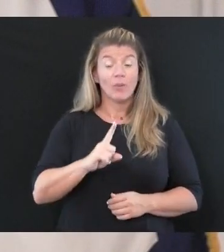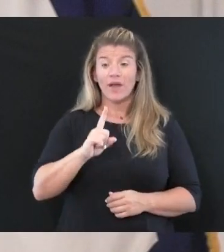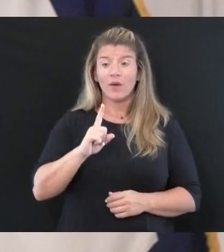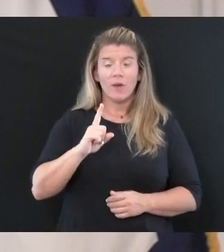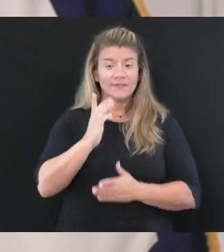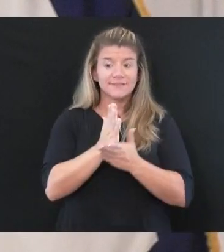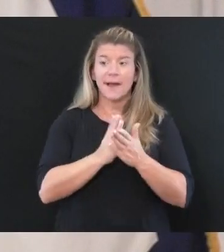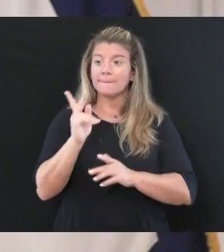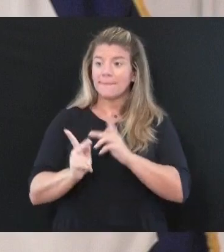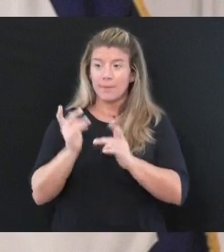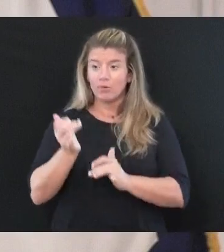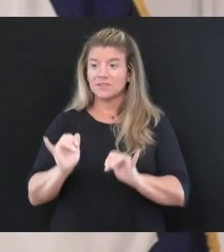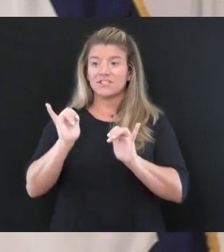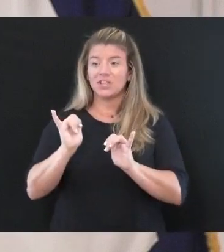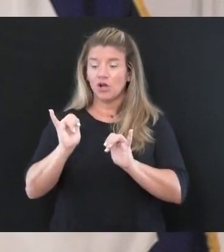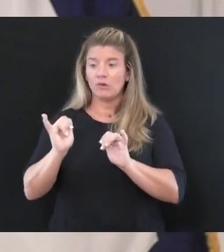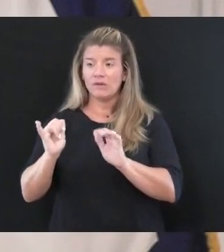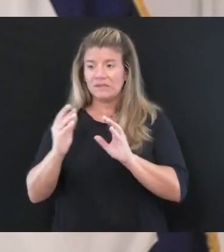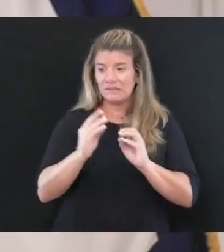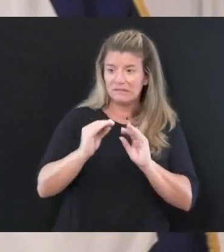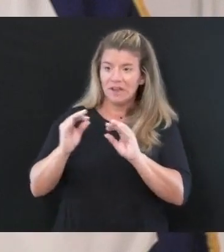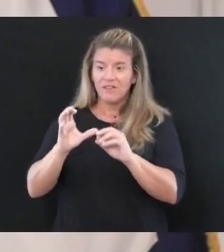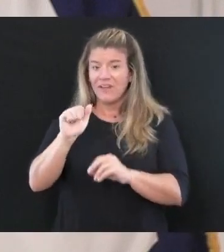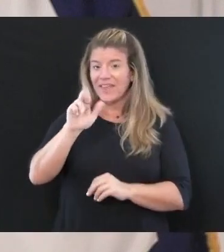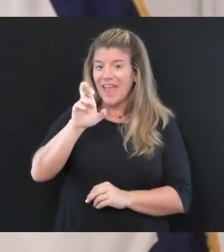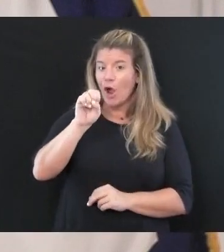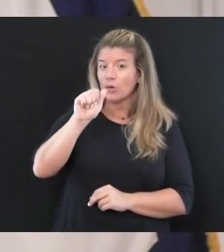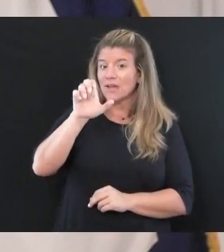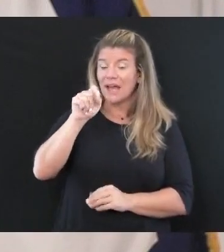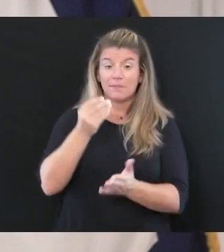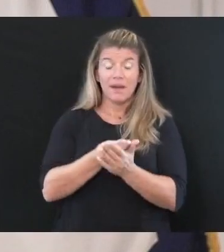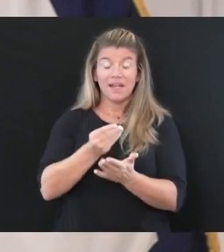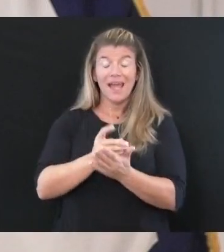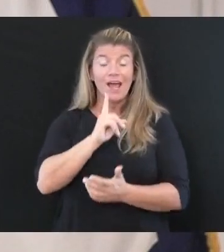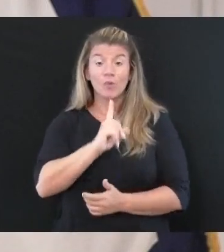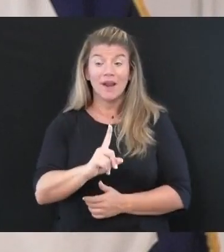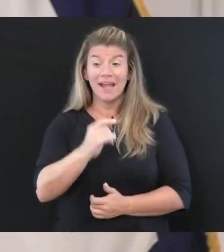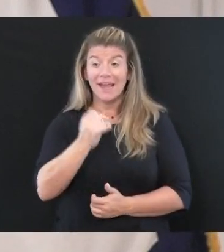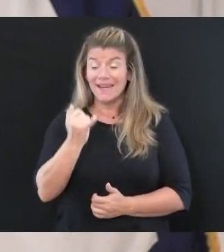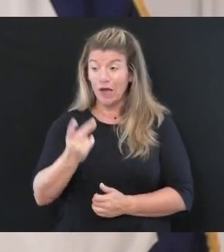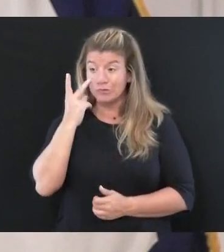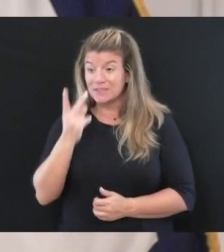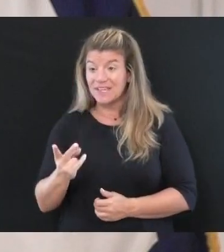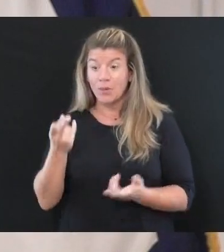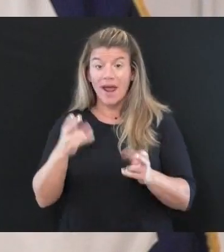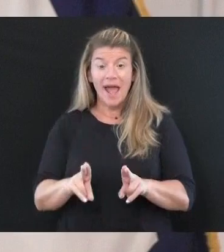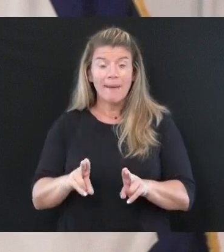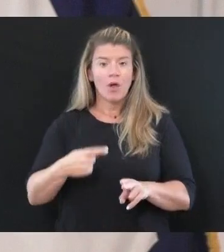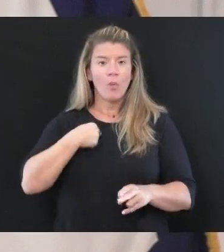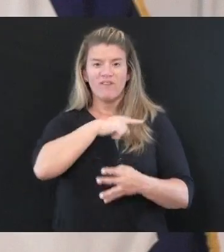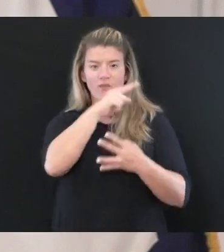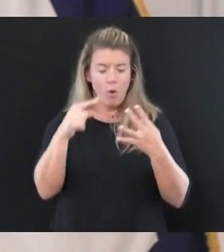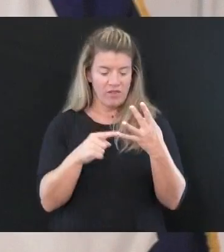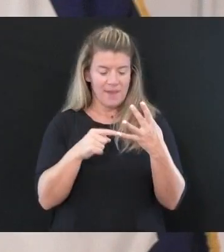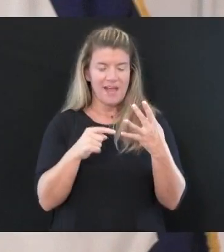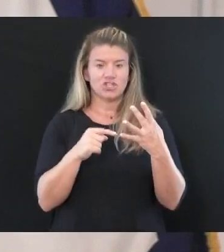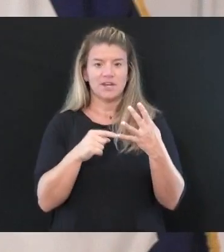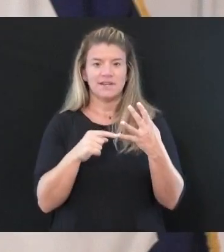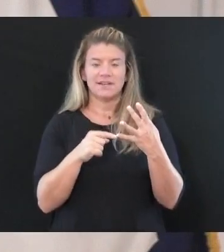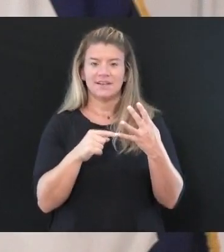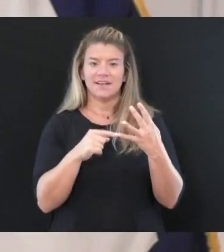we not? And at the end of the day, what happened was, all of a sudden, lo and behold, we were ranked 4th in the nation as far